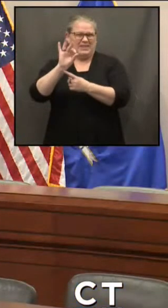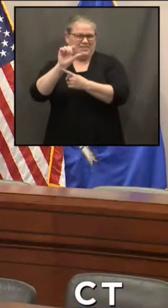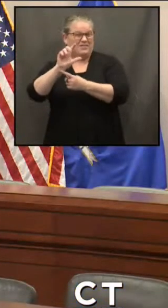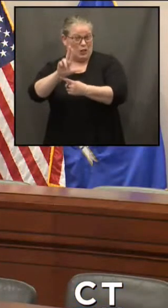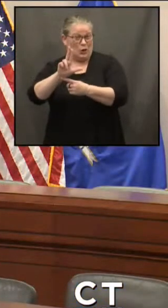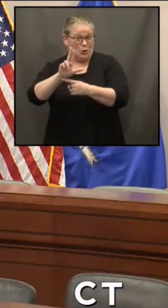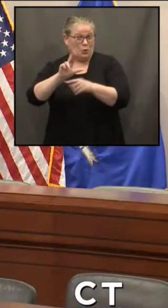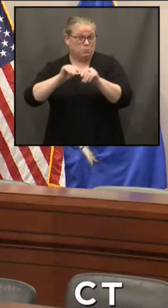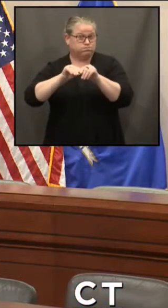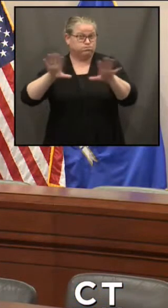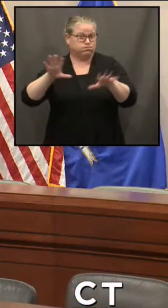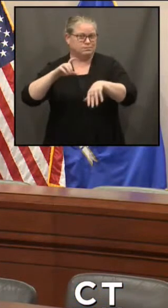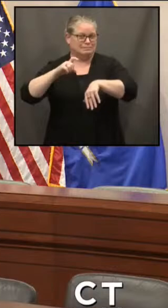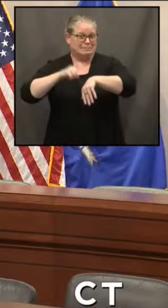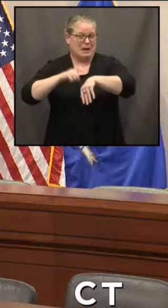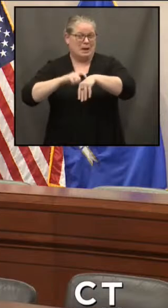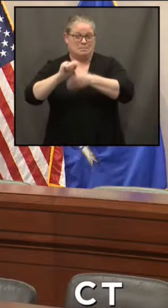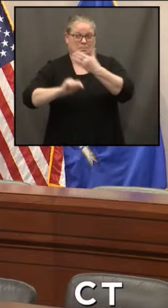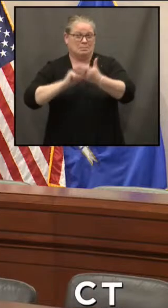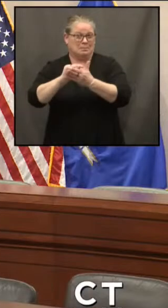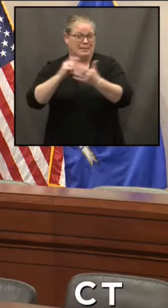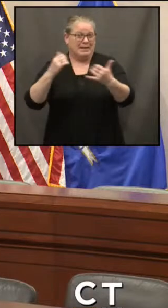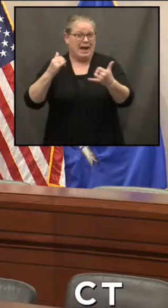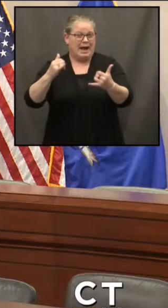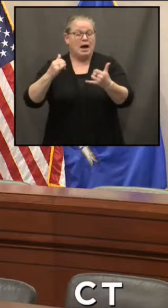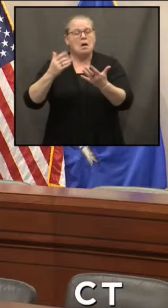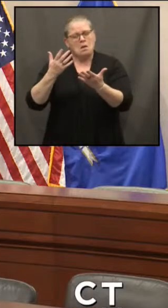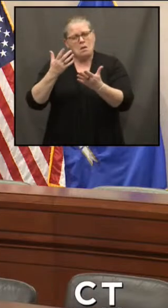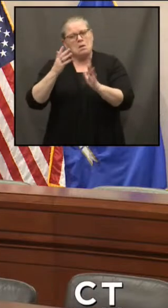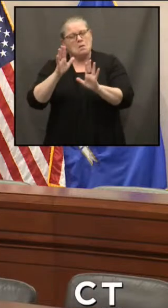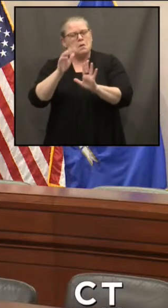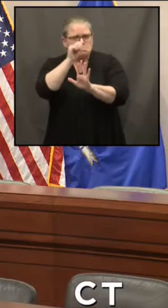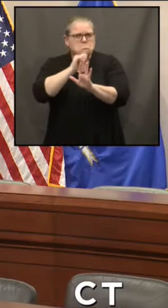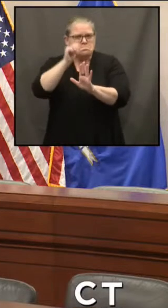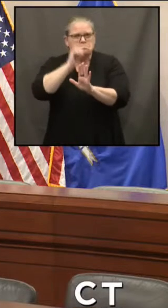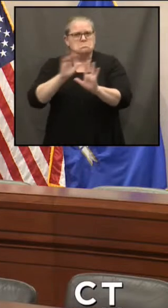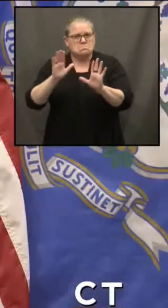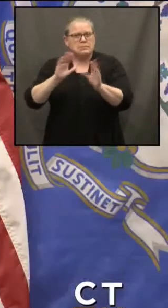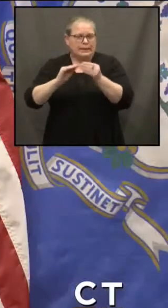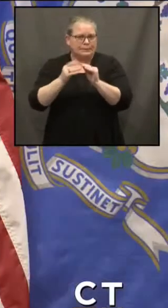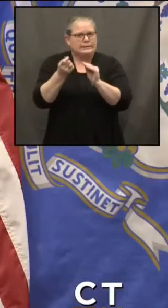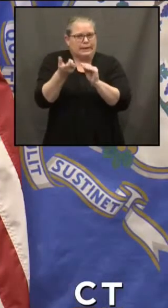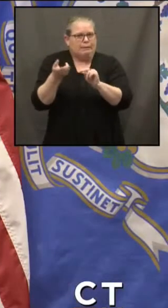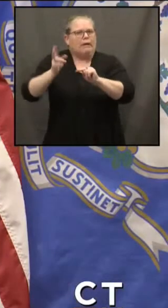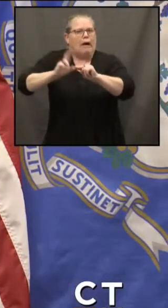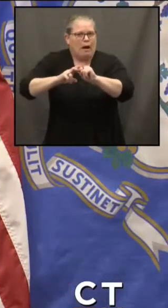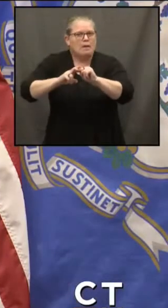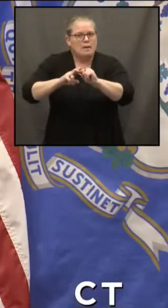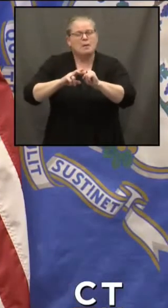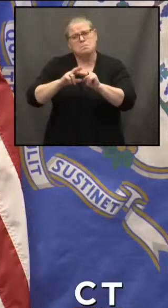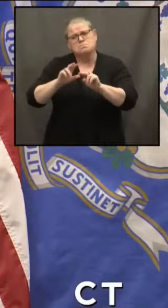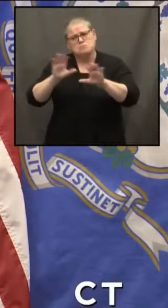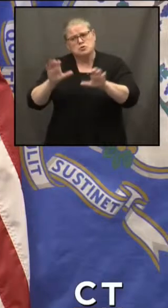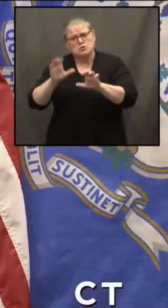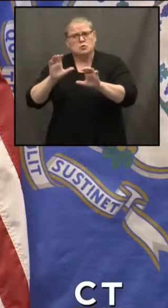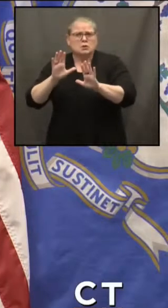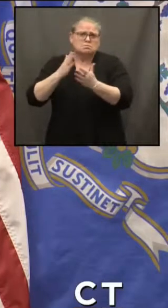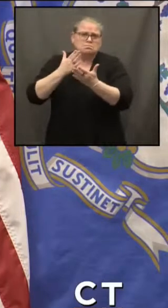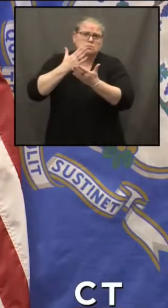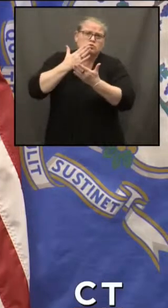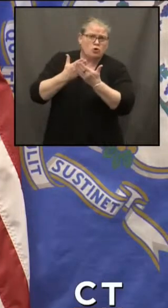a relatively good shape compared to our peers, but the numbers have ticked up, as we knew they would compared to,